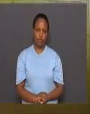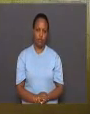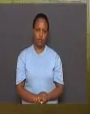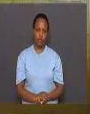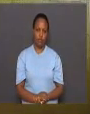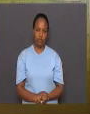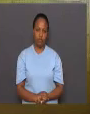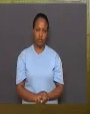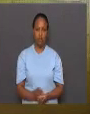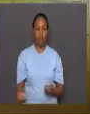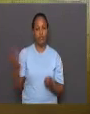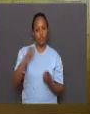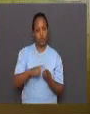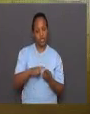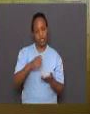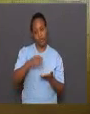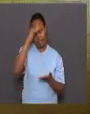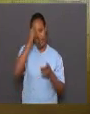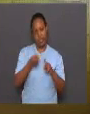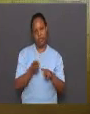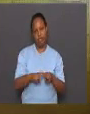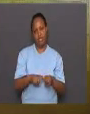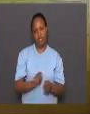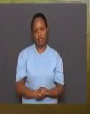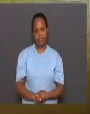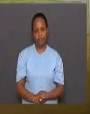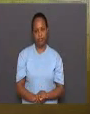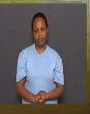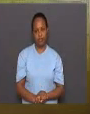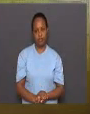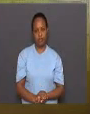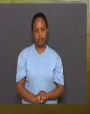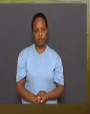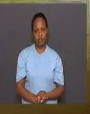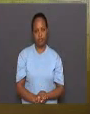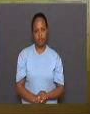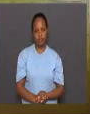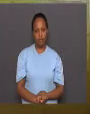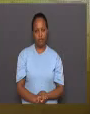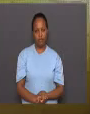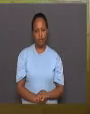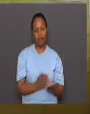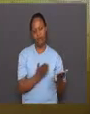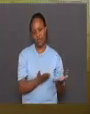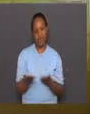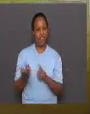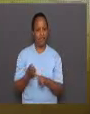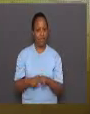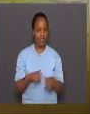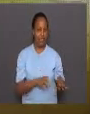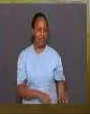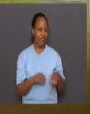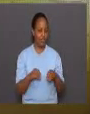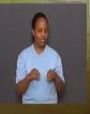Welcome back, students. I am sure you were able to think of a good definition of